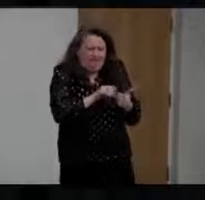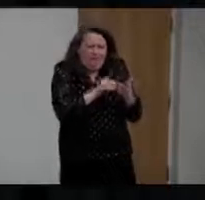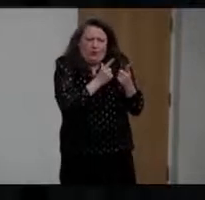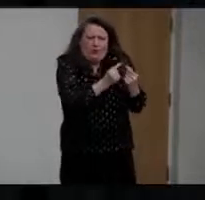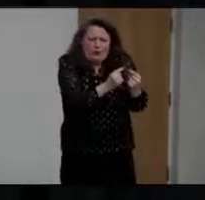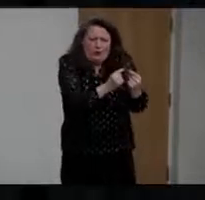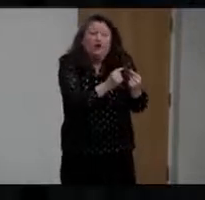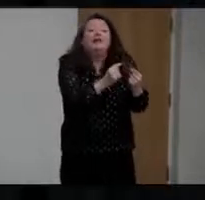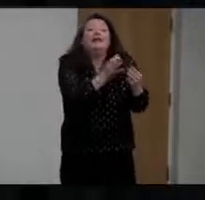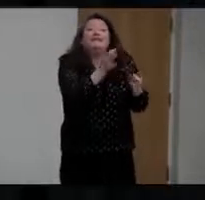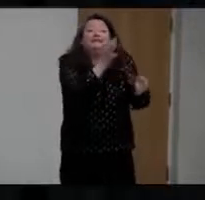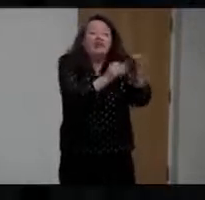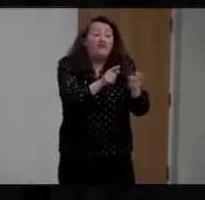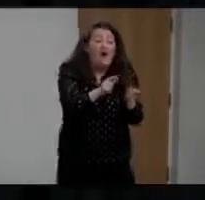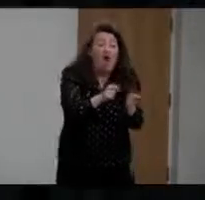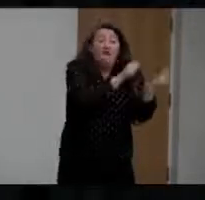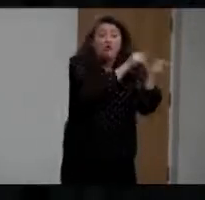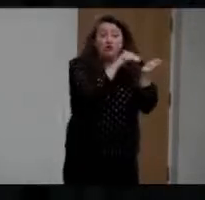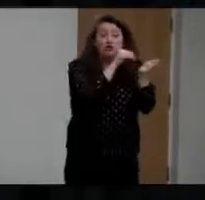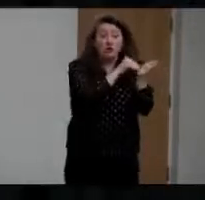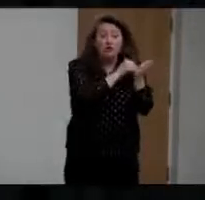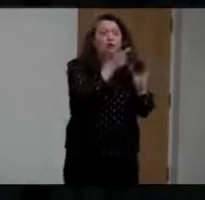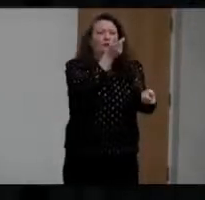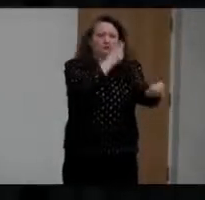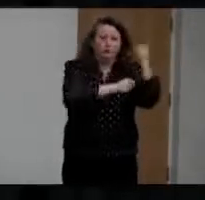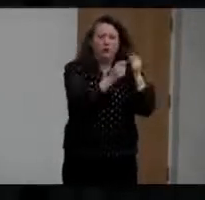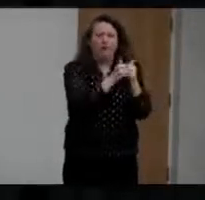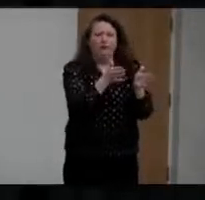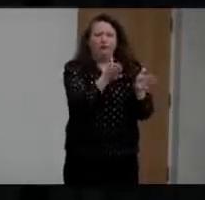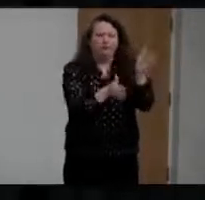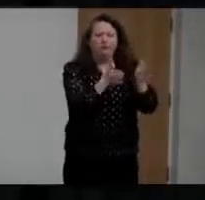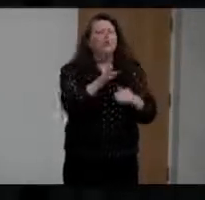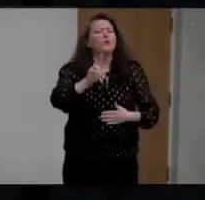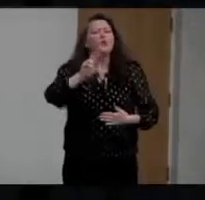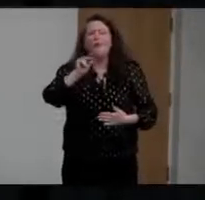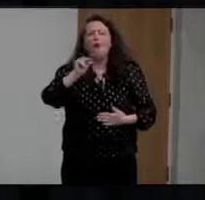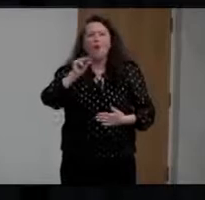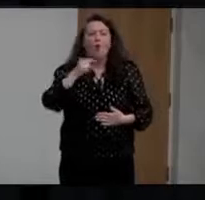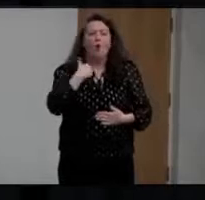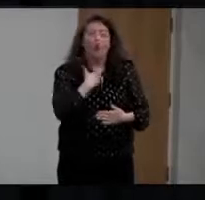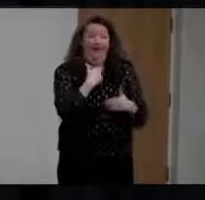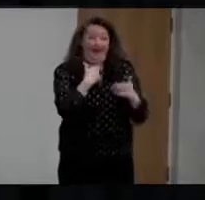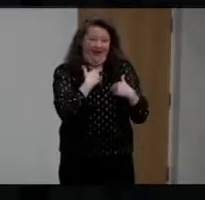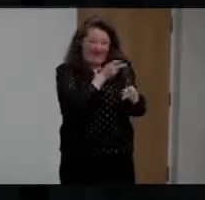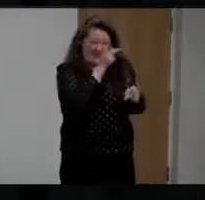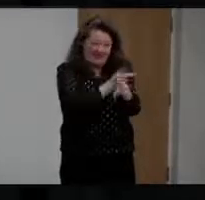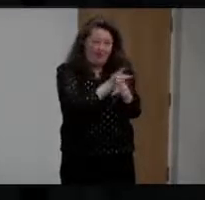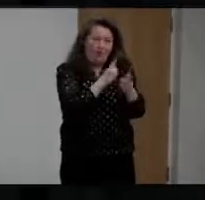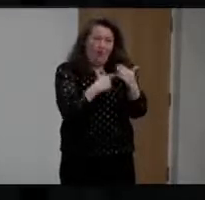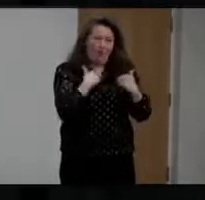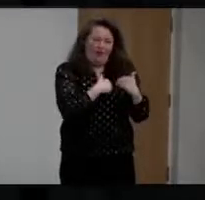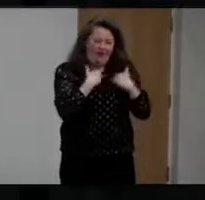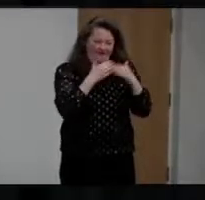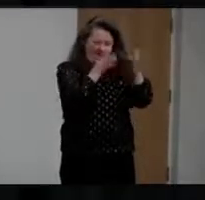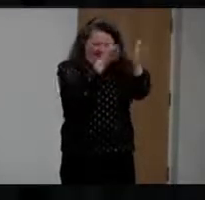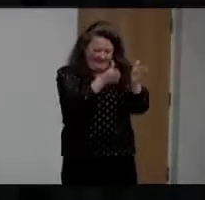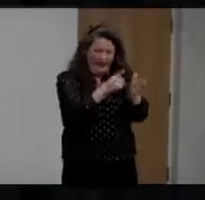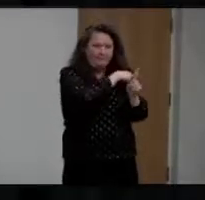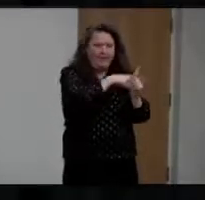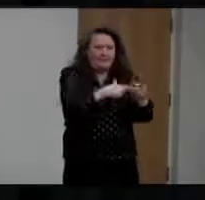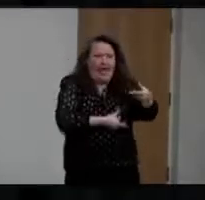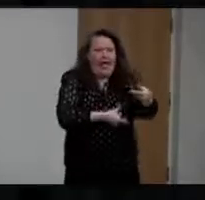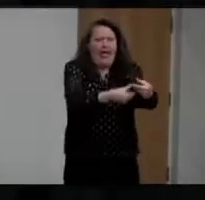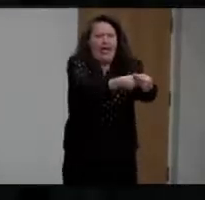build trust. So we're doing a lot of interdisciplinary research here at the U of A, which sort of tries to incorporate a lot of